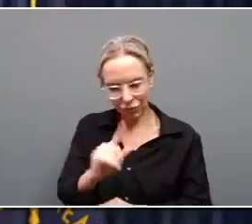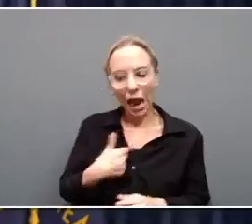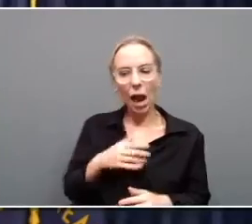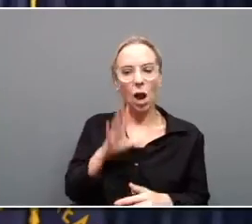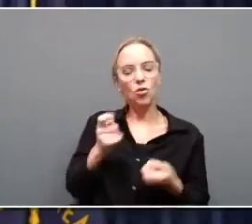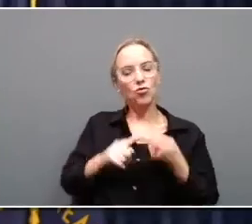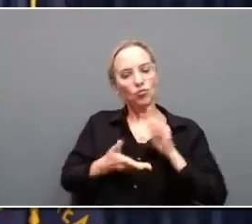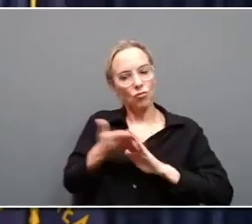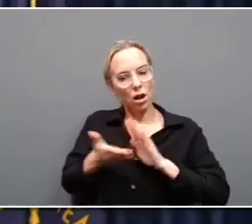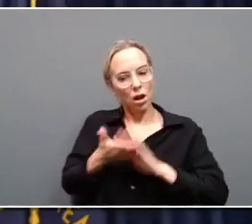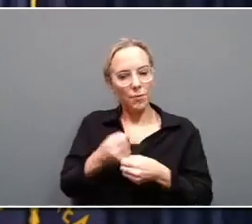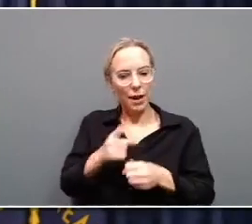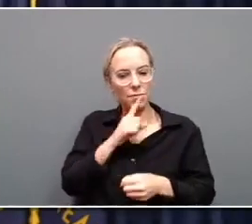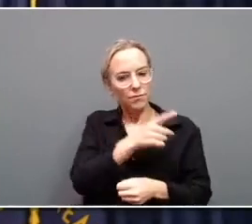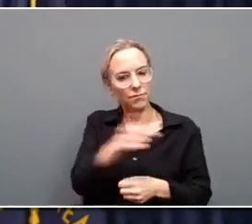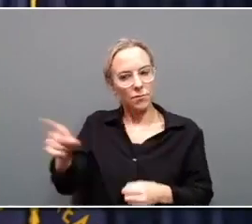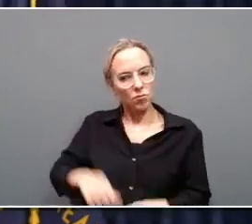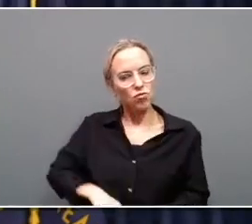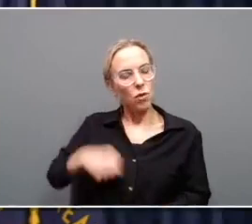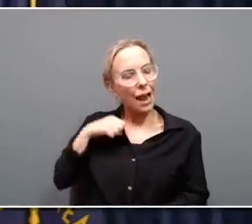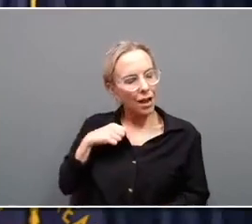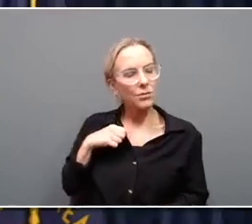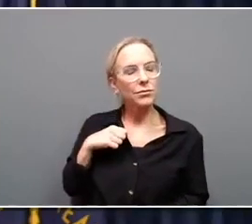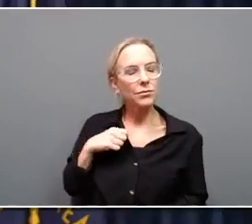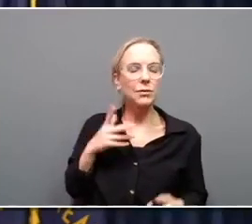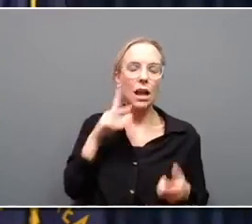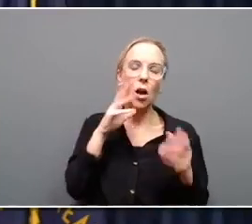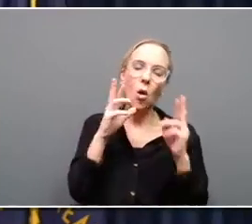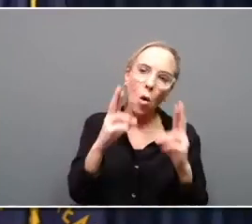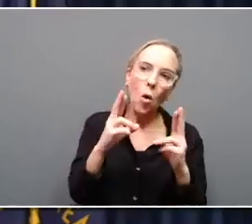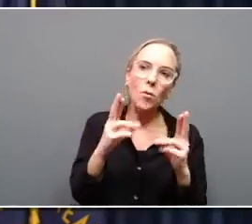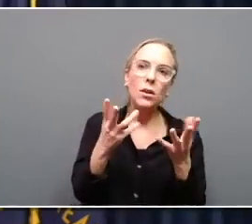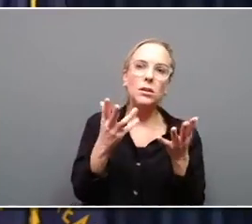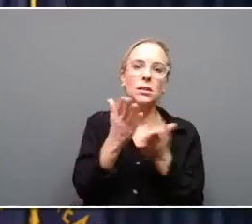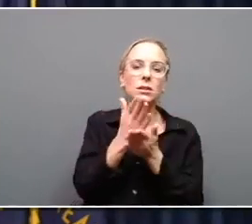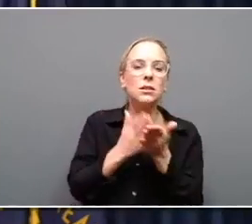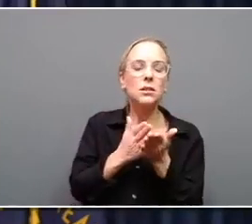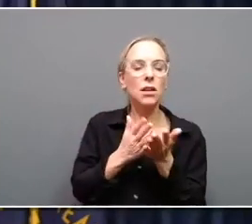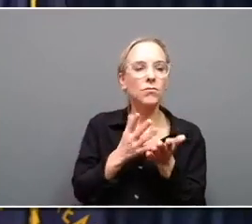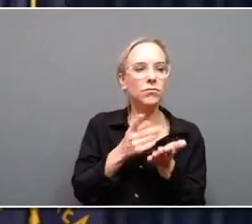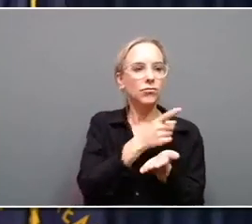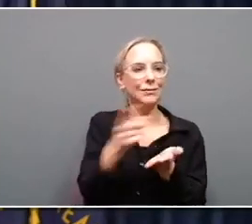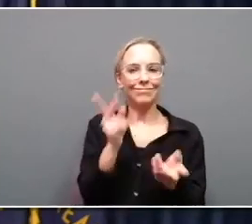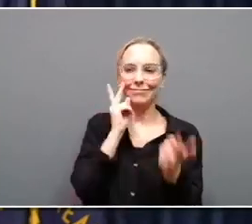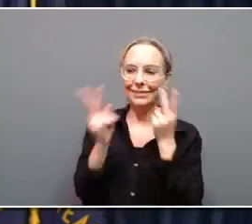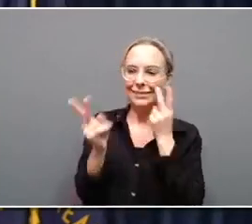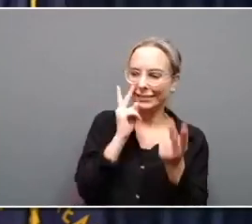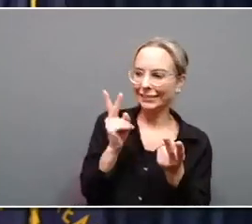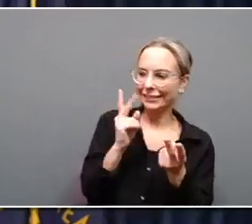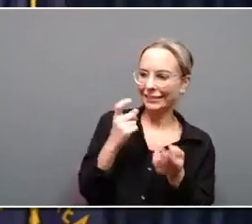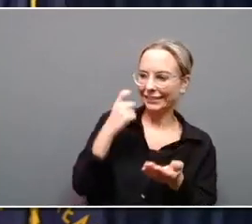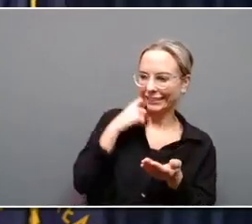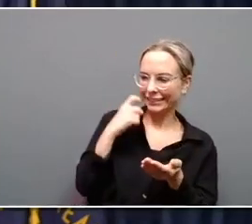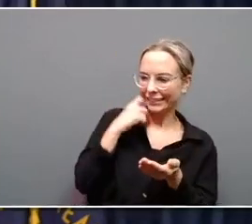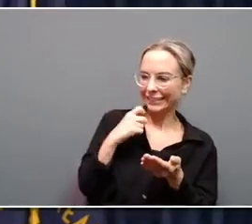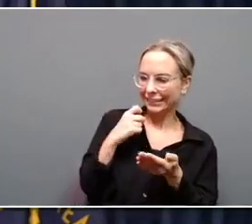makes people proud. And I hope with some of the stuff that we've seen in DC the last couple of days,